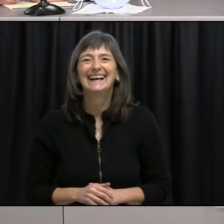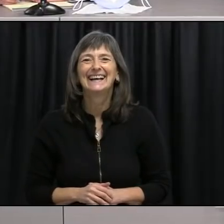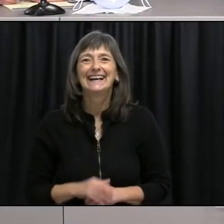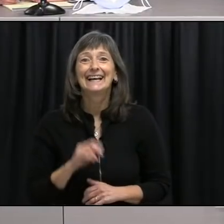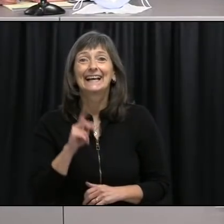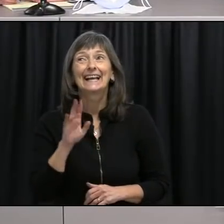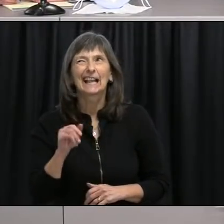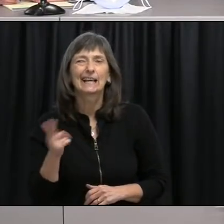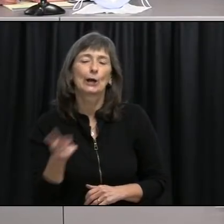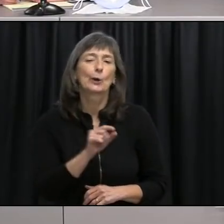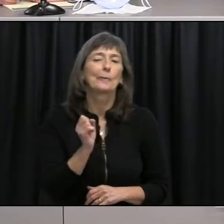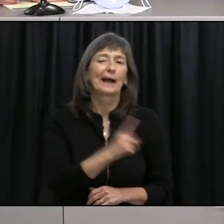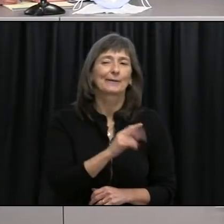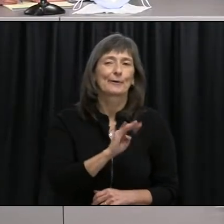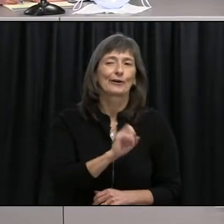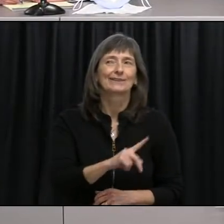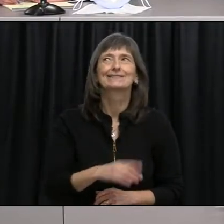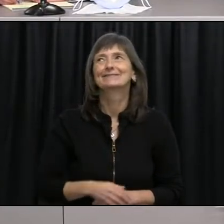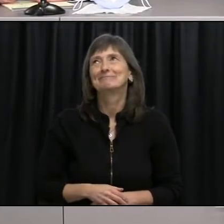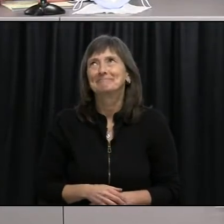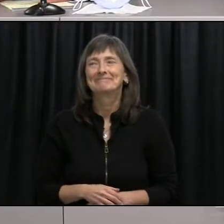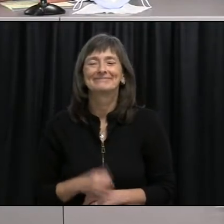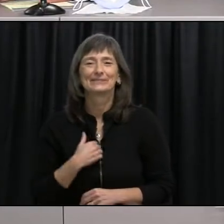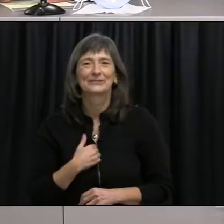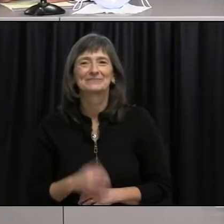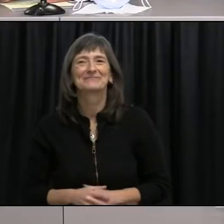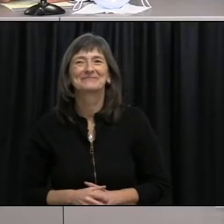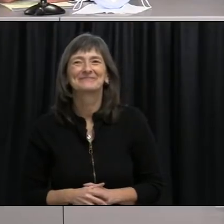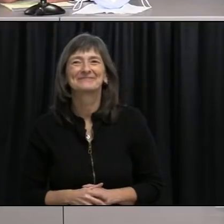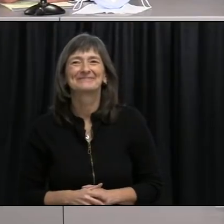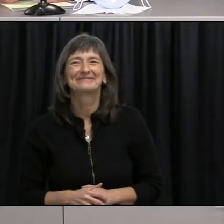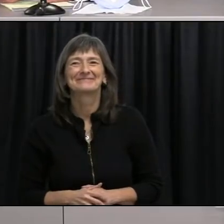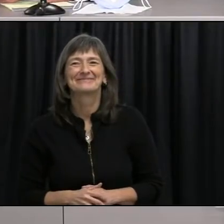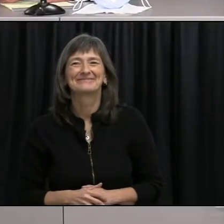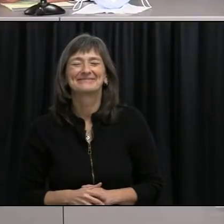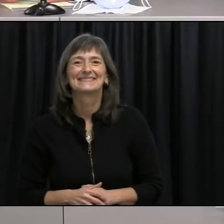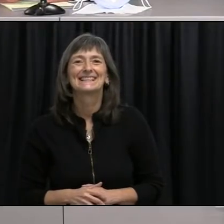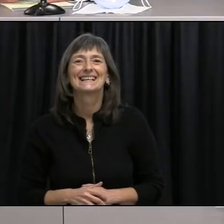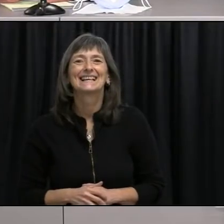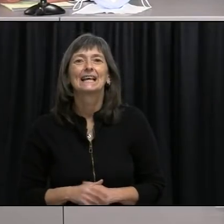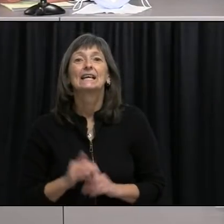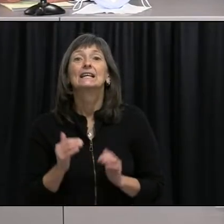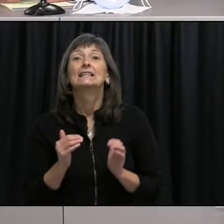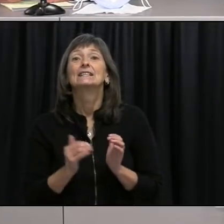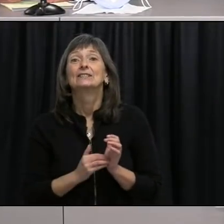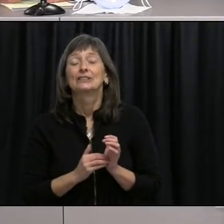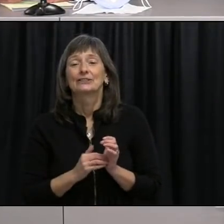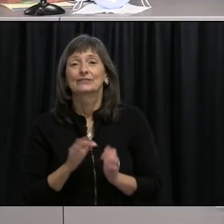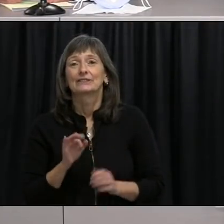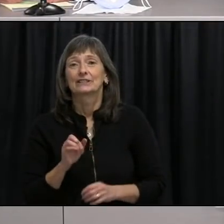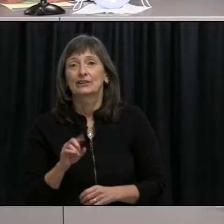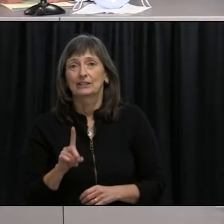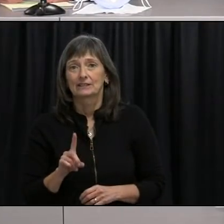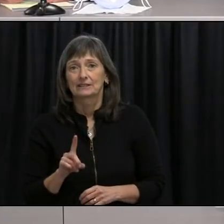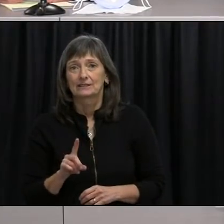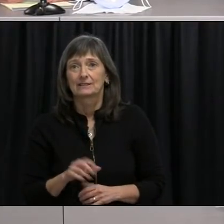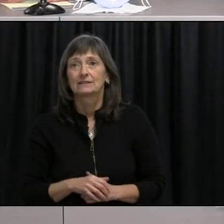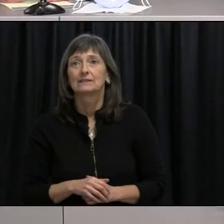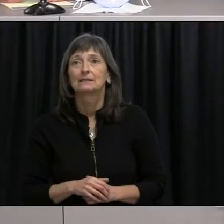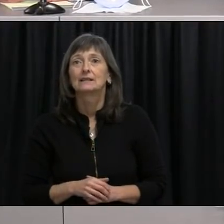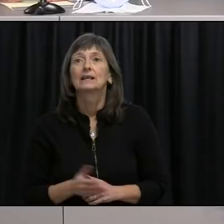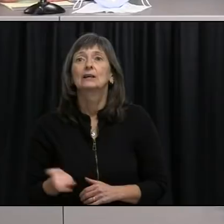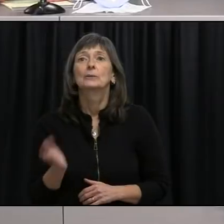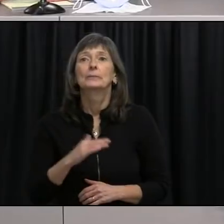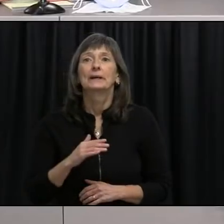Kelly, you go ahead, and I'll come back to Mark. Thank you. I'm sorry. Okay. Okay. Dr. Fitzgerald, I'm just going to circle back to point of entry